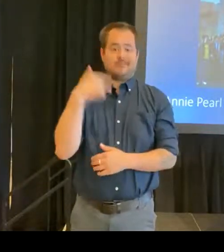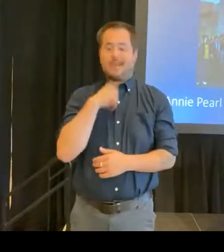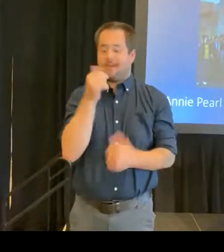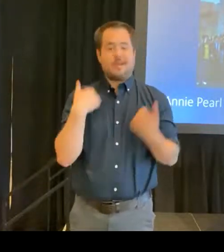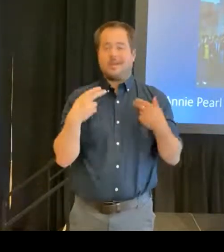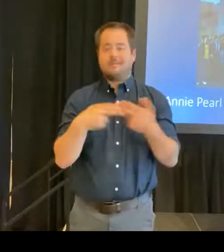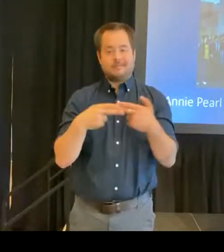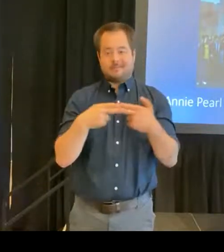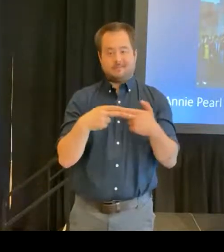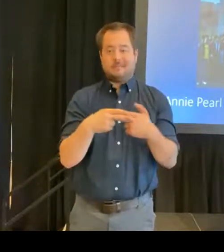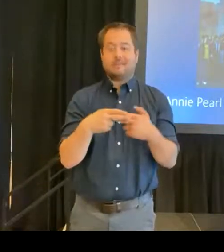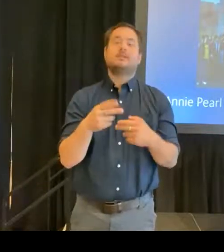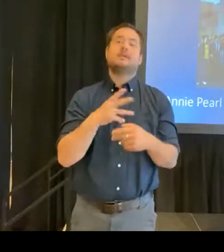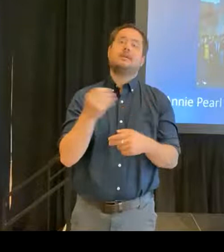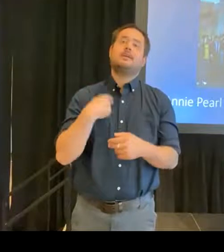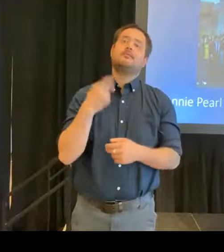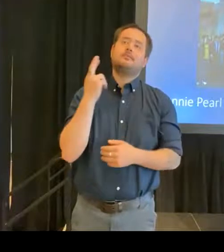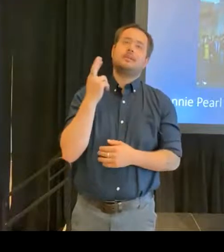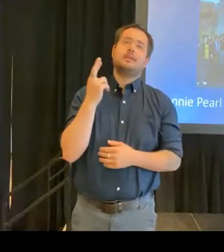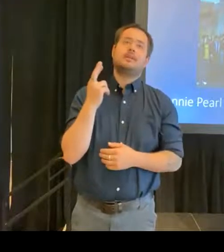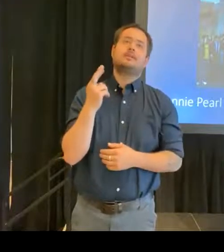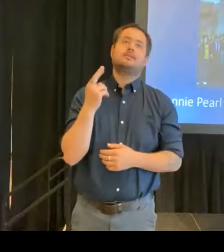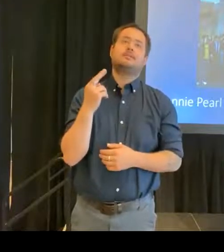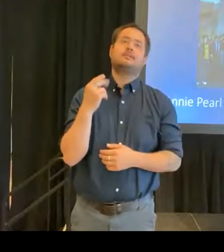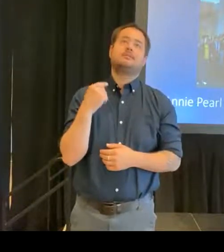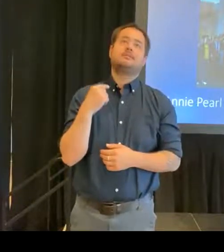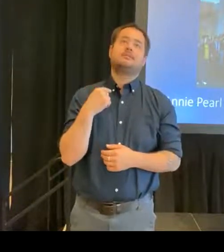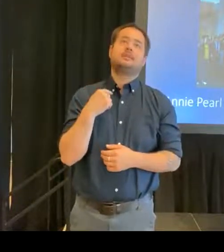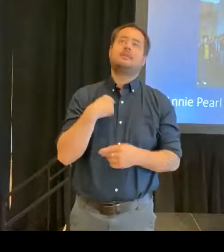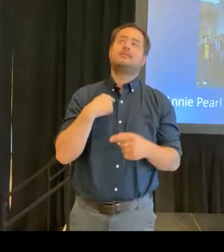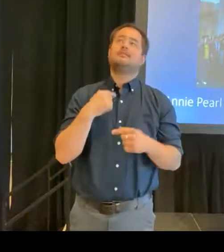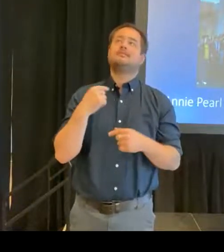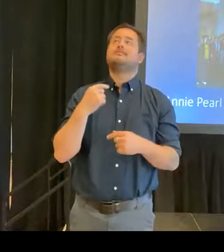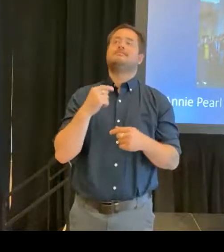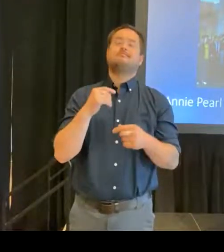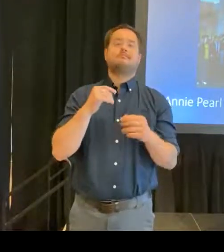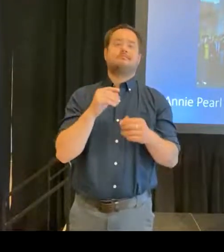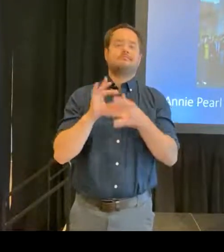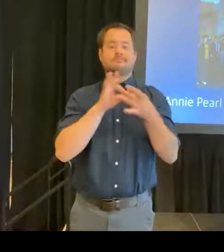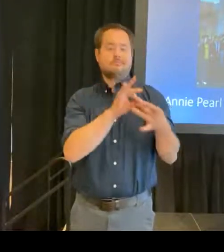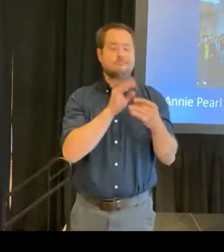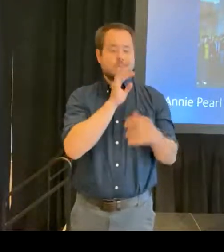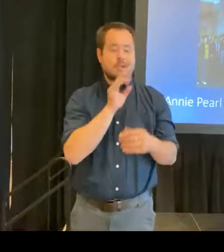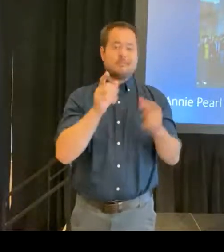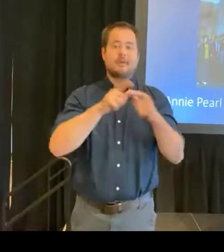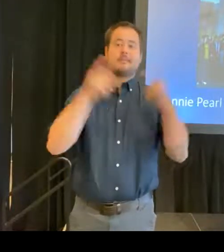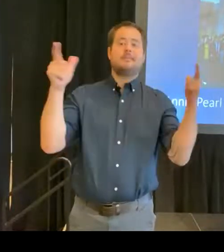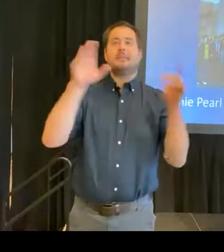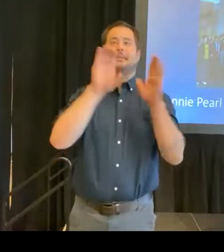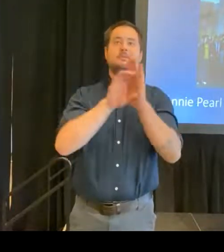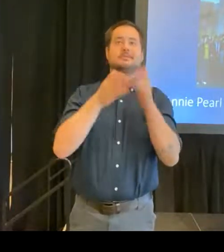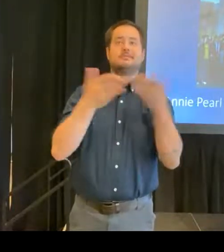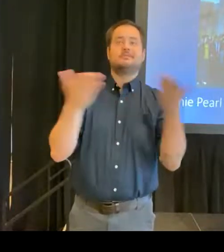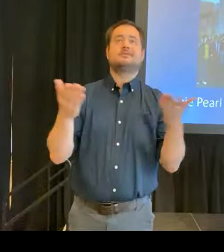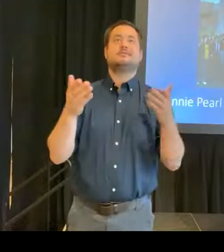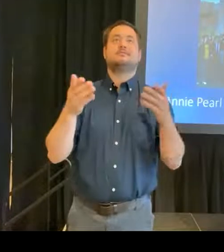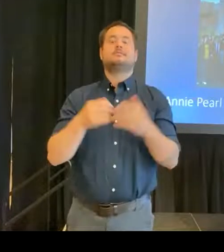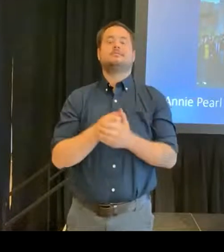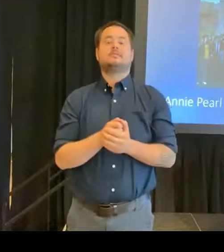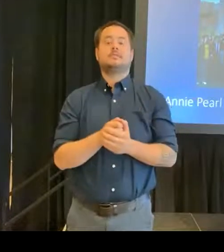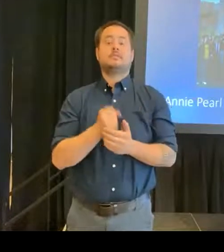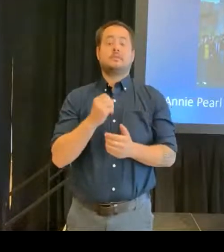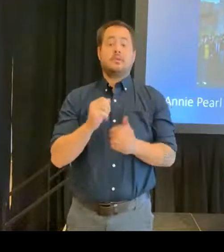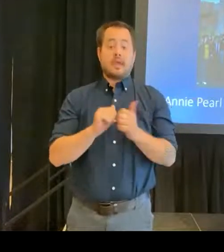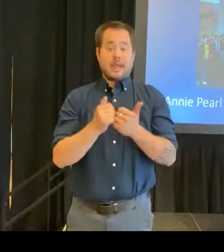I realize that I keep going back to big picture things. And so the how we got here portion of this was pretty